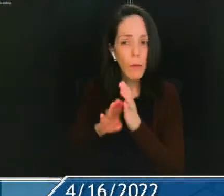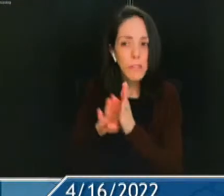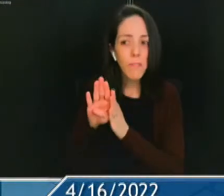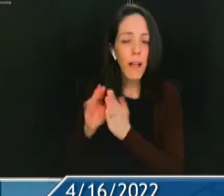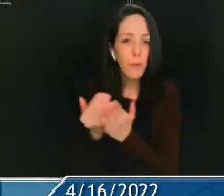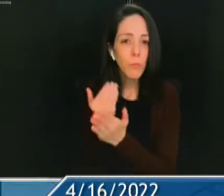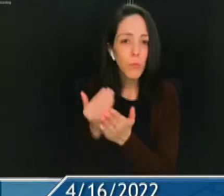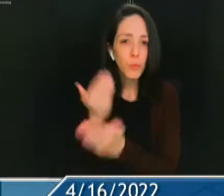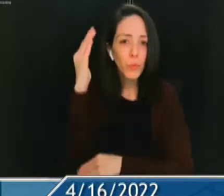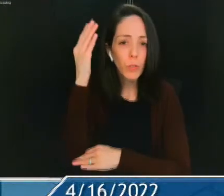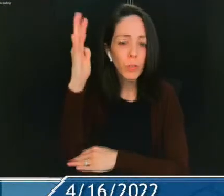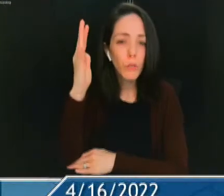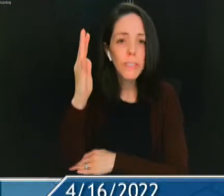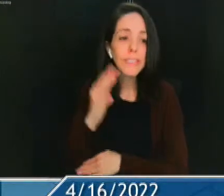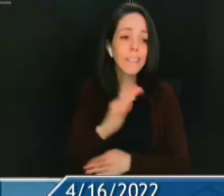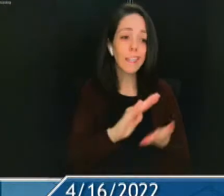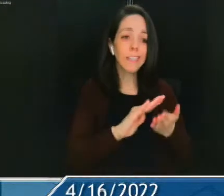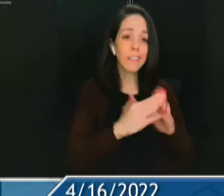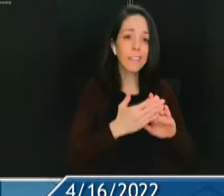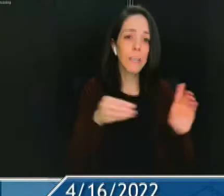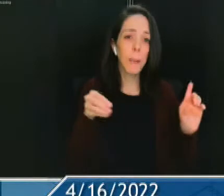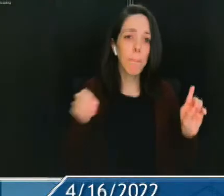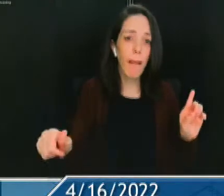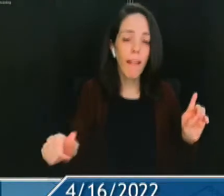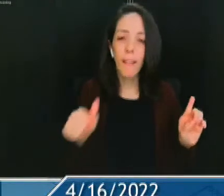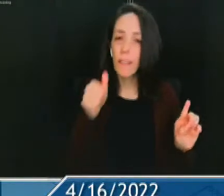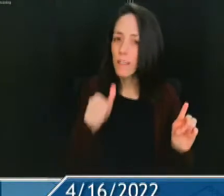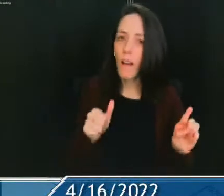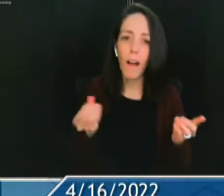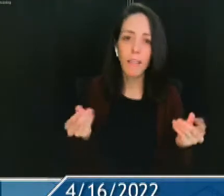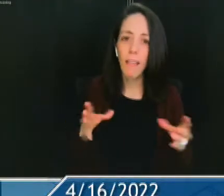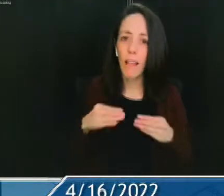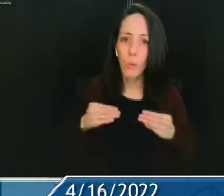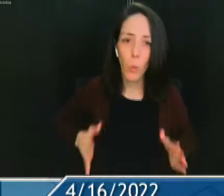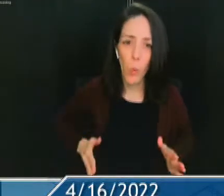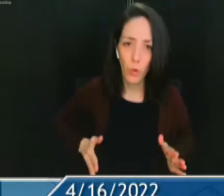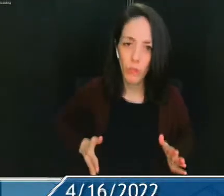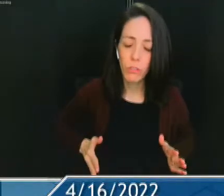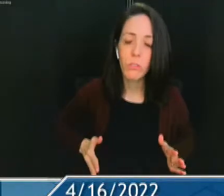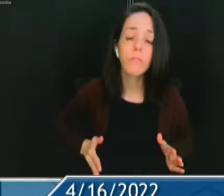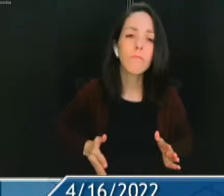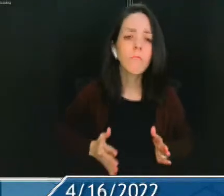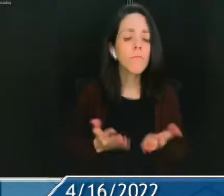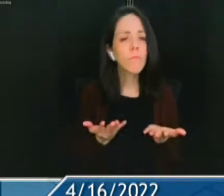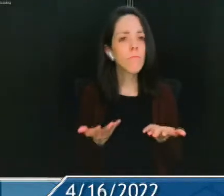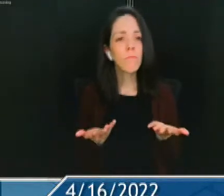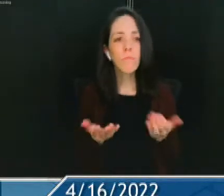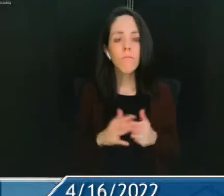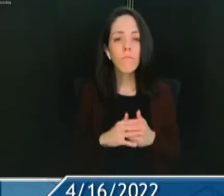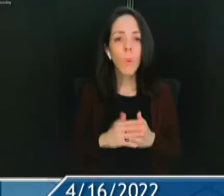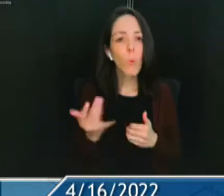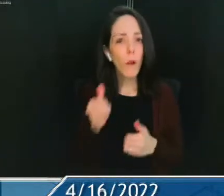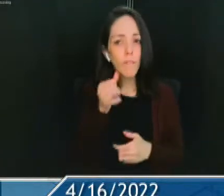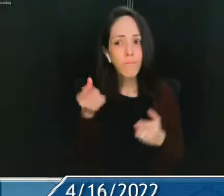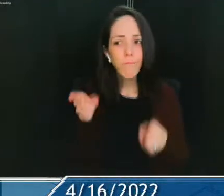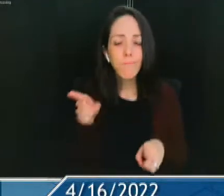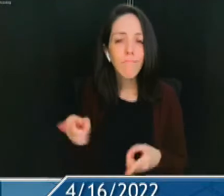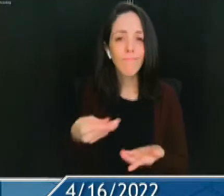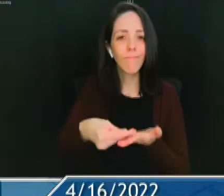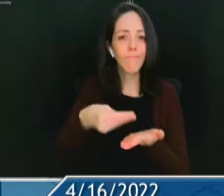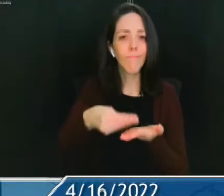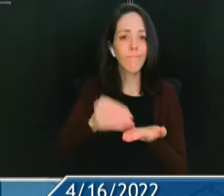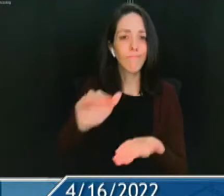tree maintenance, not adjacent landowners. But what is missing is a clear mechanism for acquiring the funding needed for annual